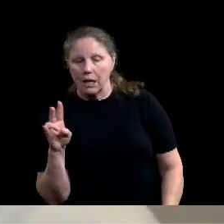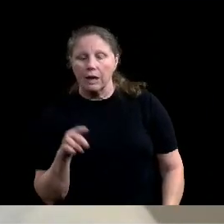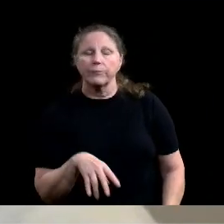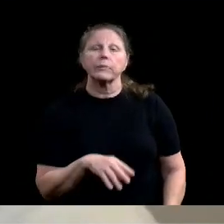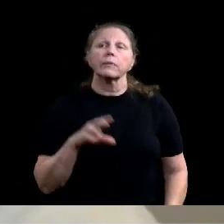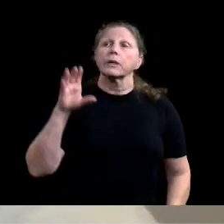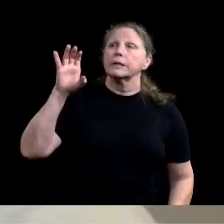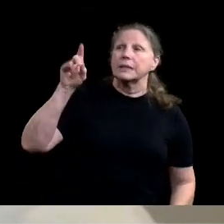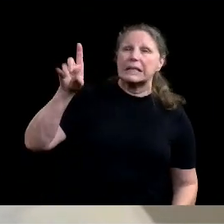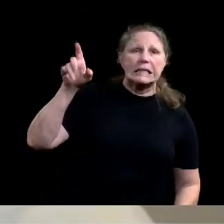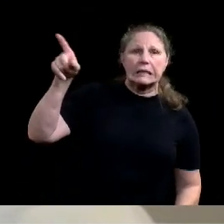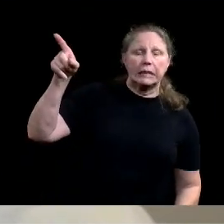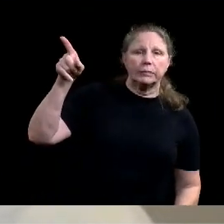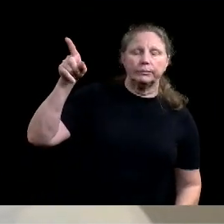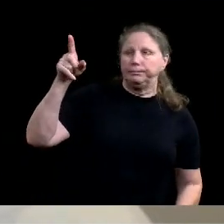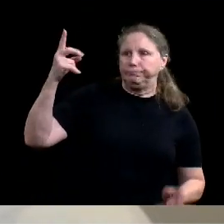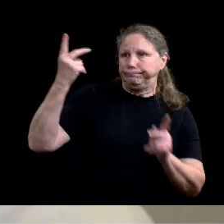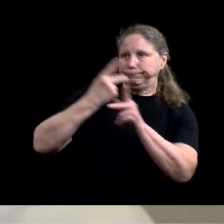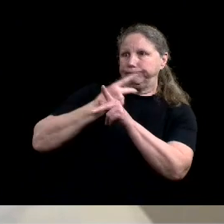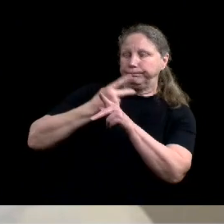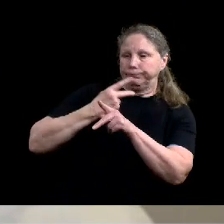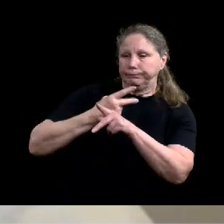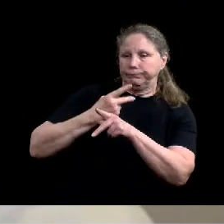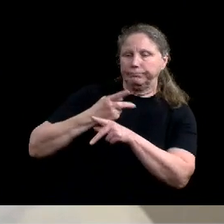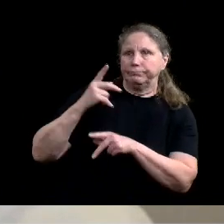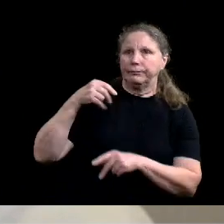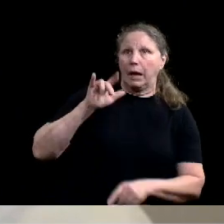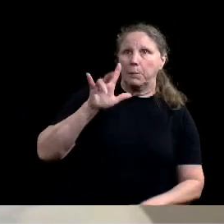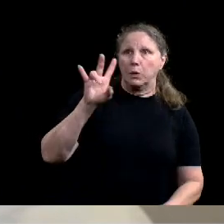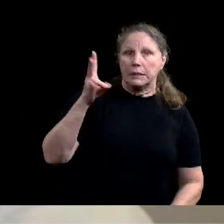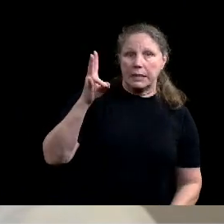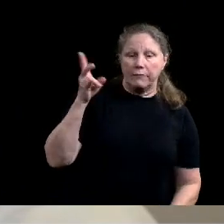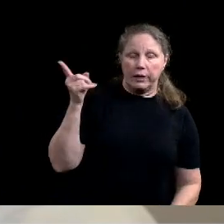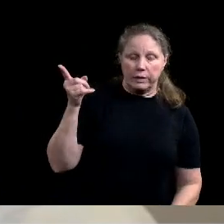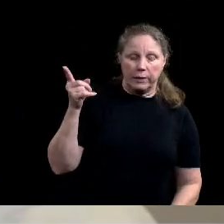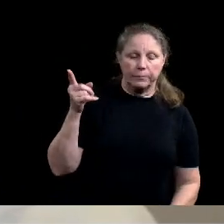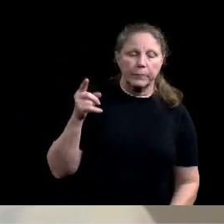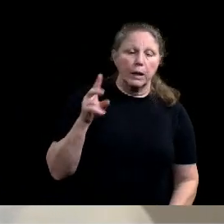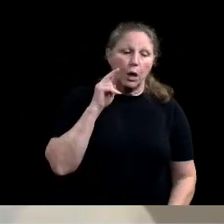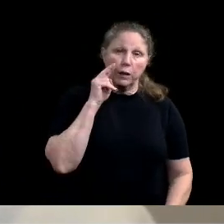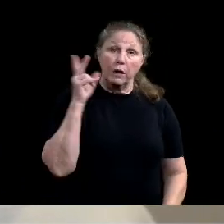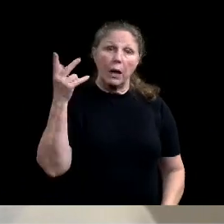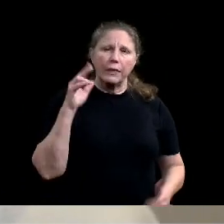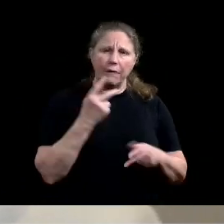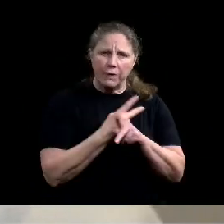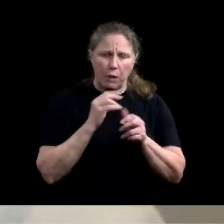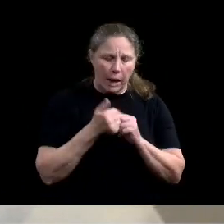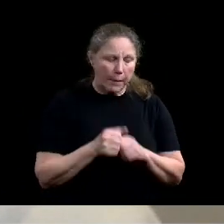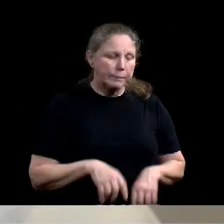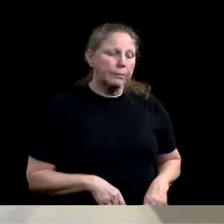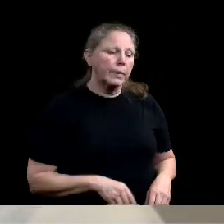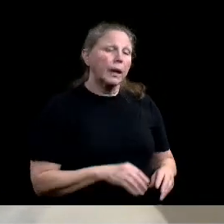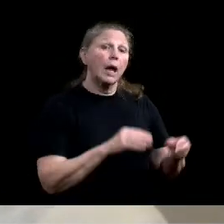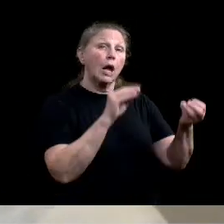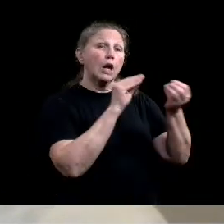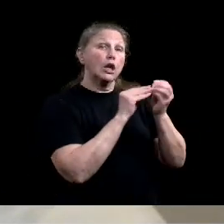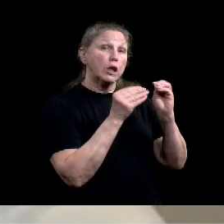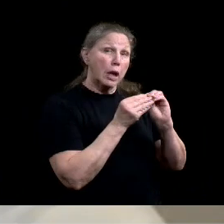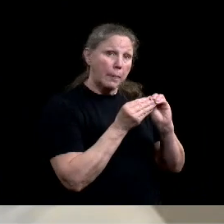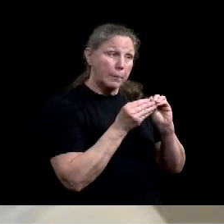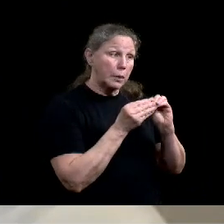April 7th, looked at numbers in Wuhan and published that the R naught